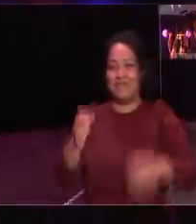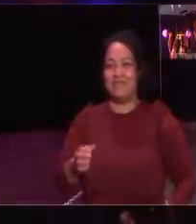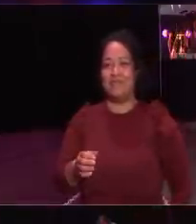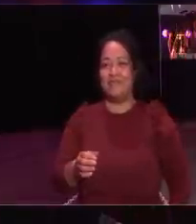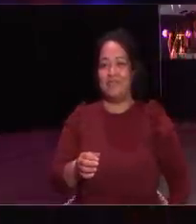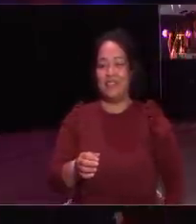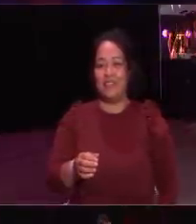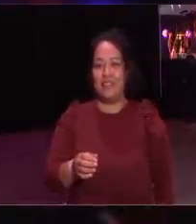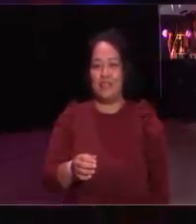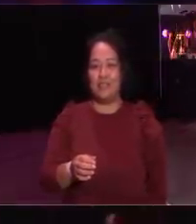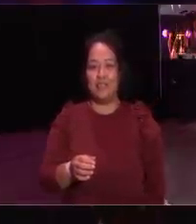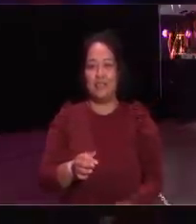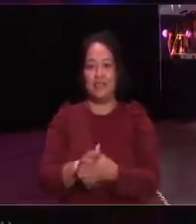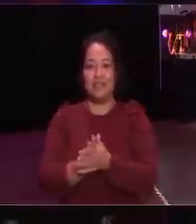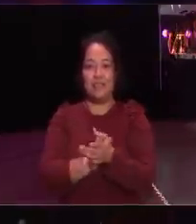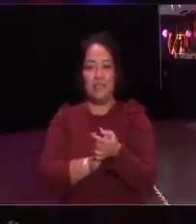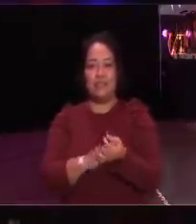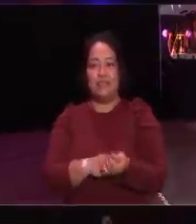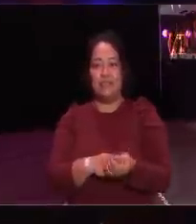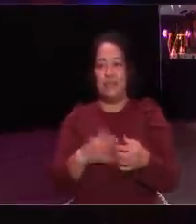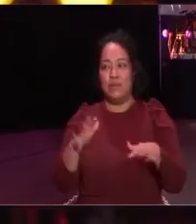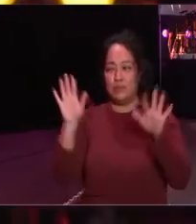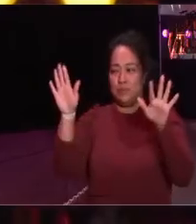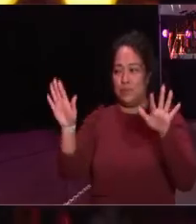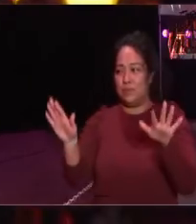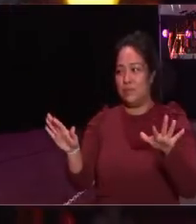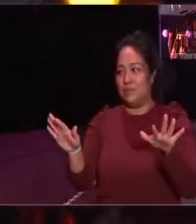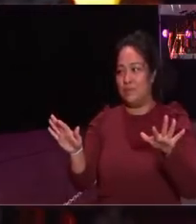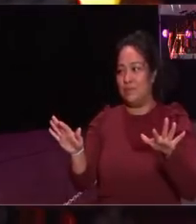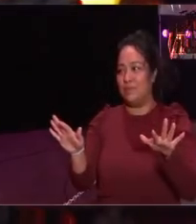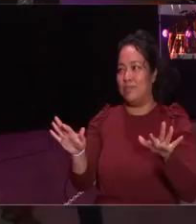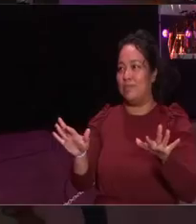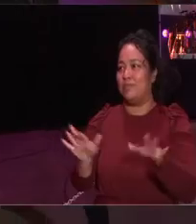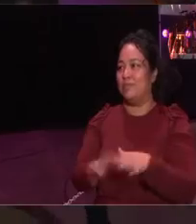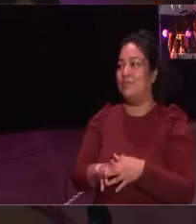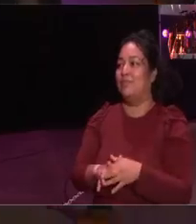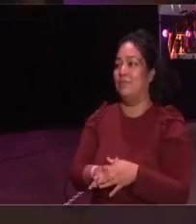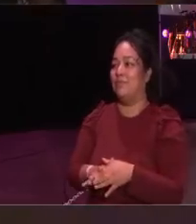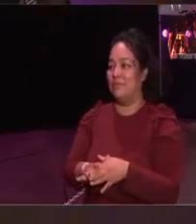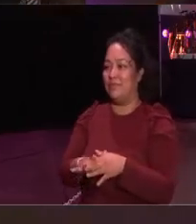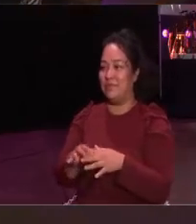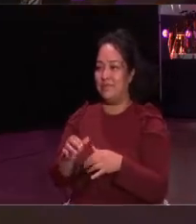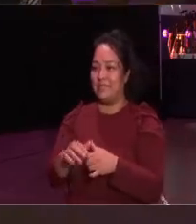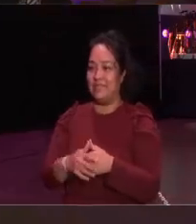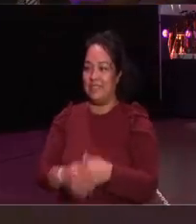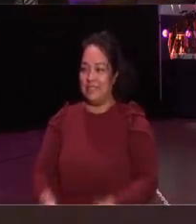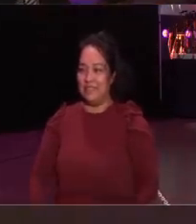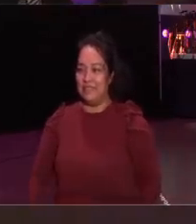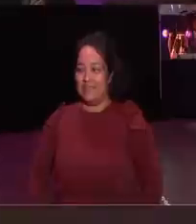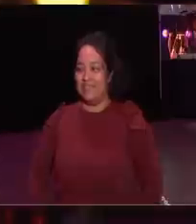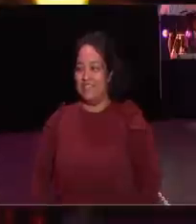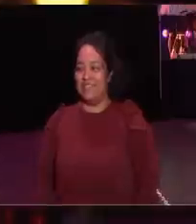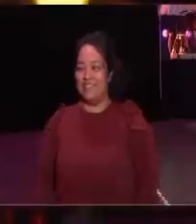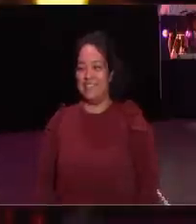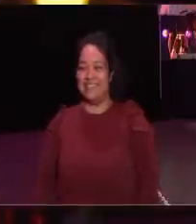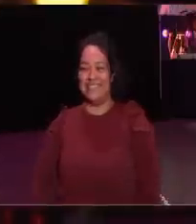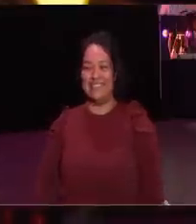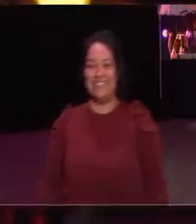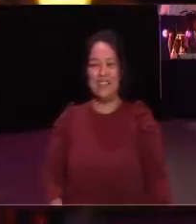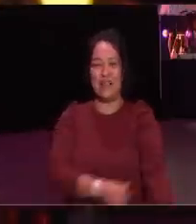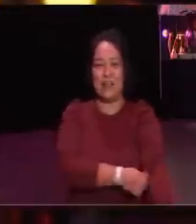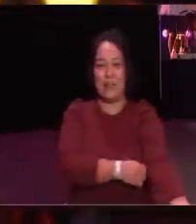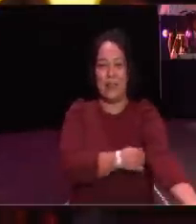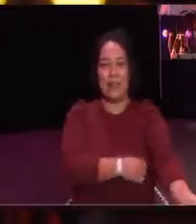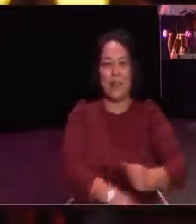Yes, Lord. Woo. Siéntese si puede. You may be seated if you can. Cuando Jehová hiciere volver